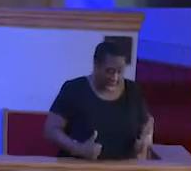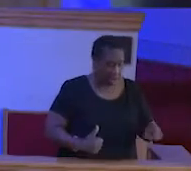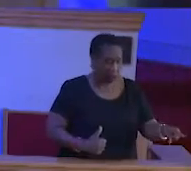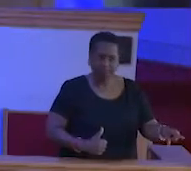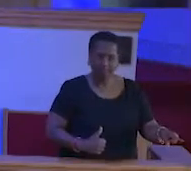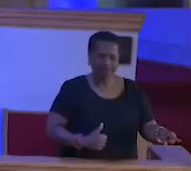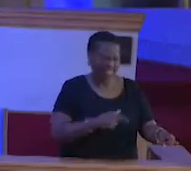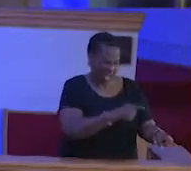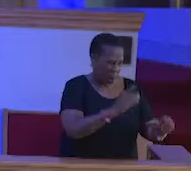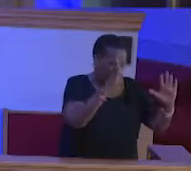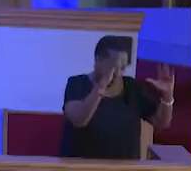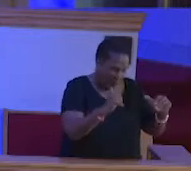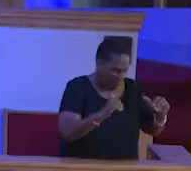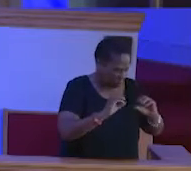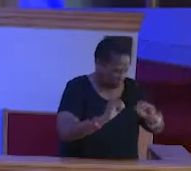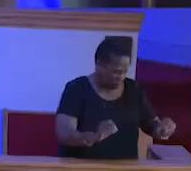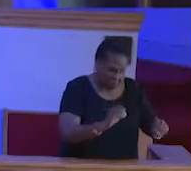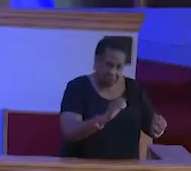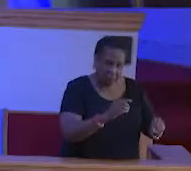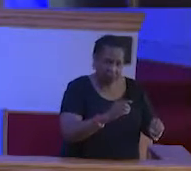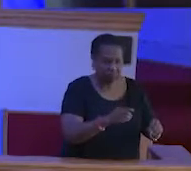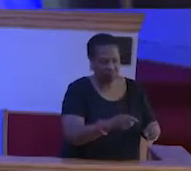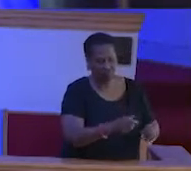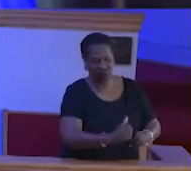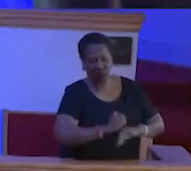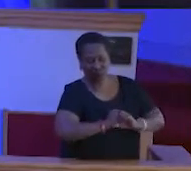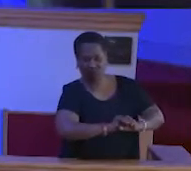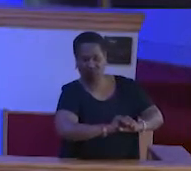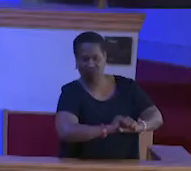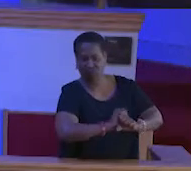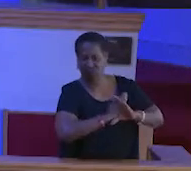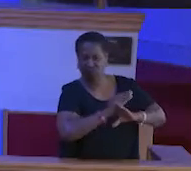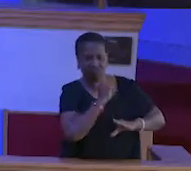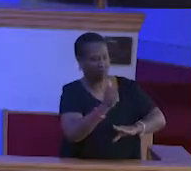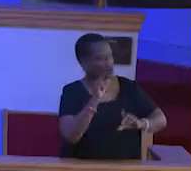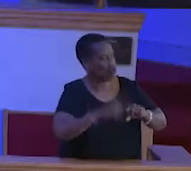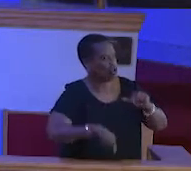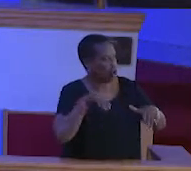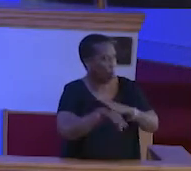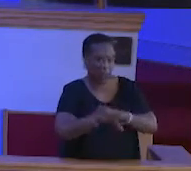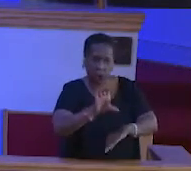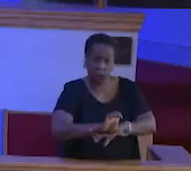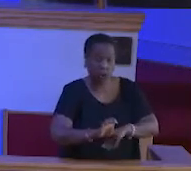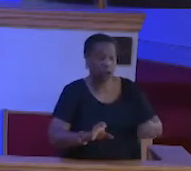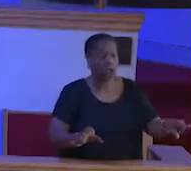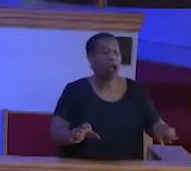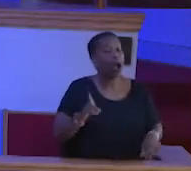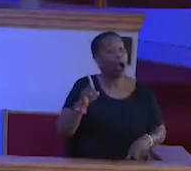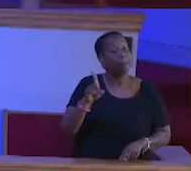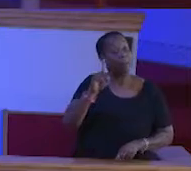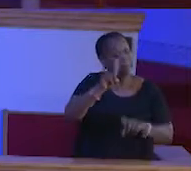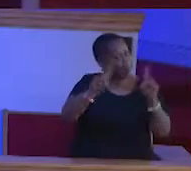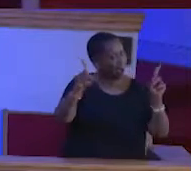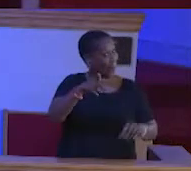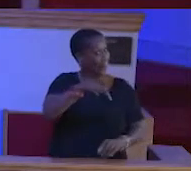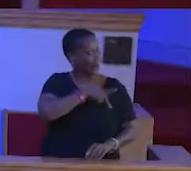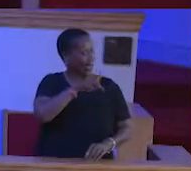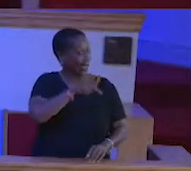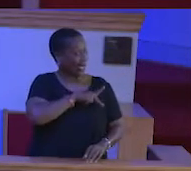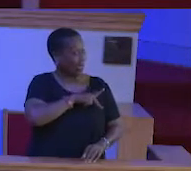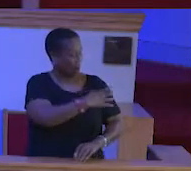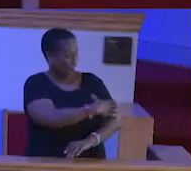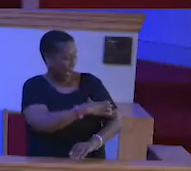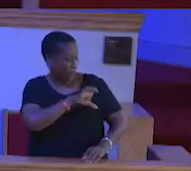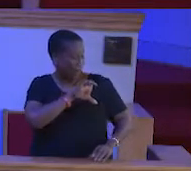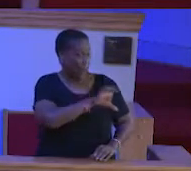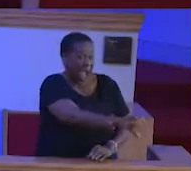his hopeless condition. But the Bible here says that Peter speaks the word of empowerment into his